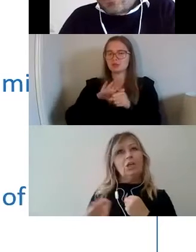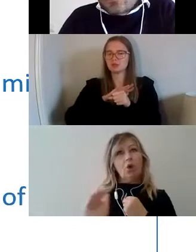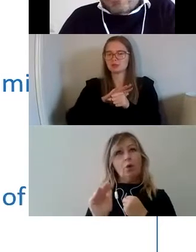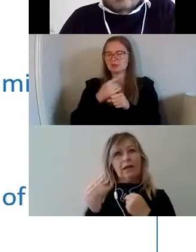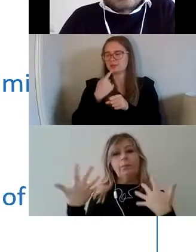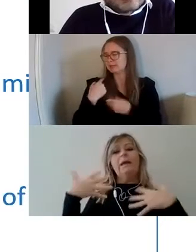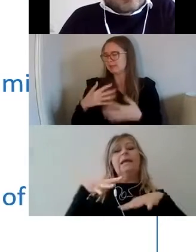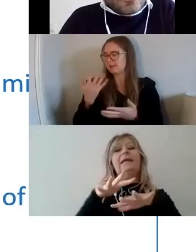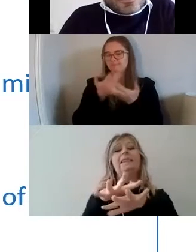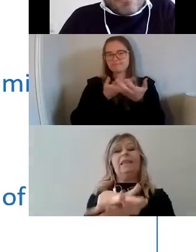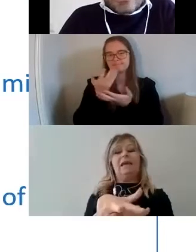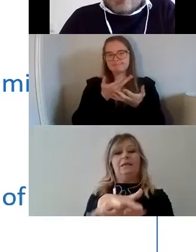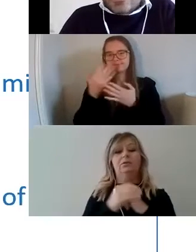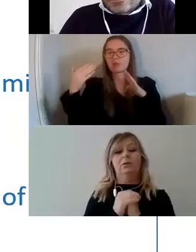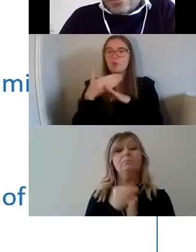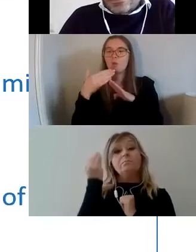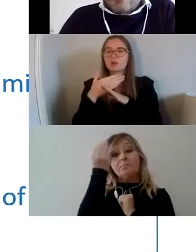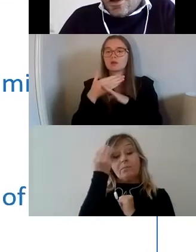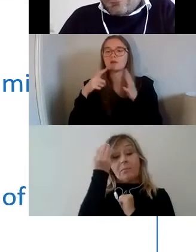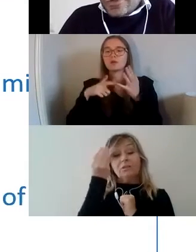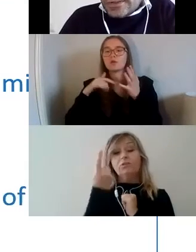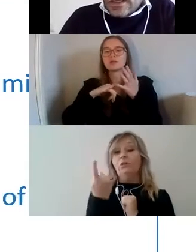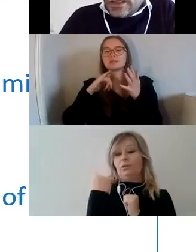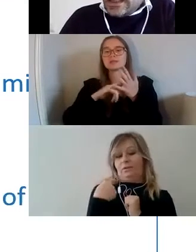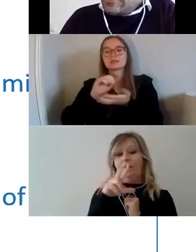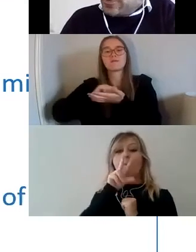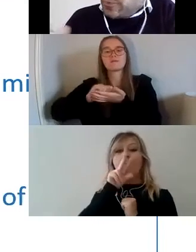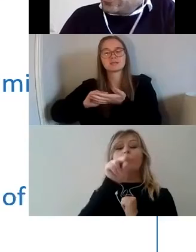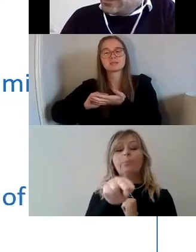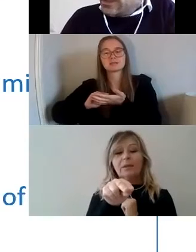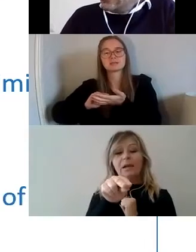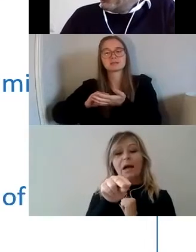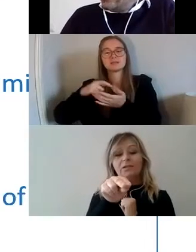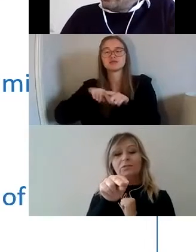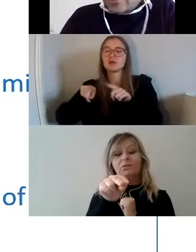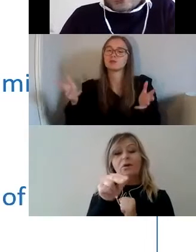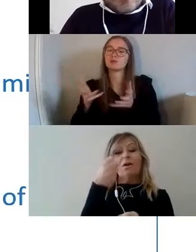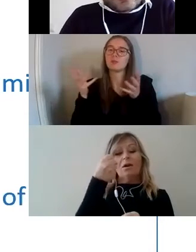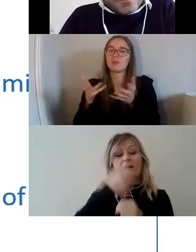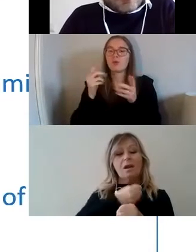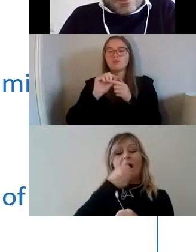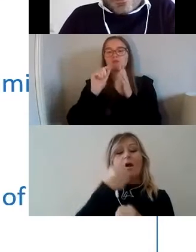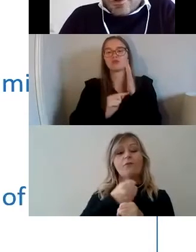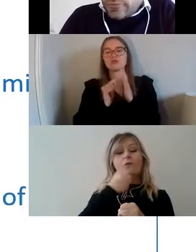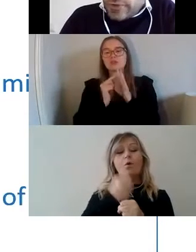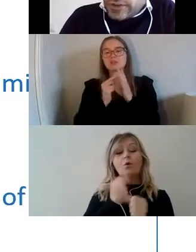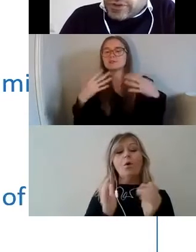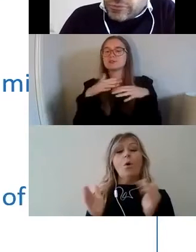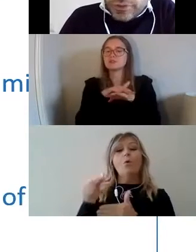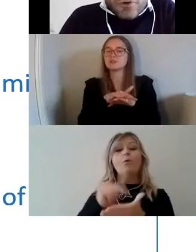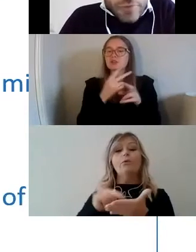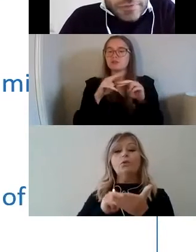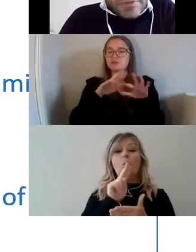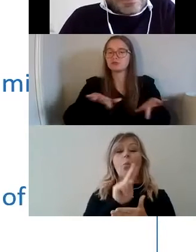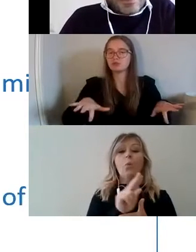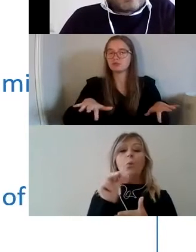yesterday spoke about the work of the USSM office in promoting projects for the reintegration of